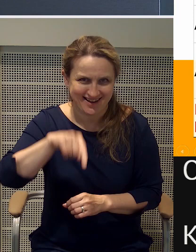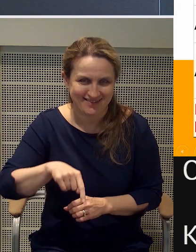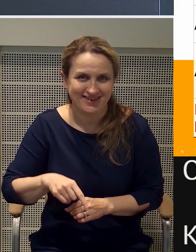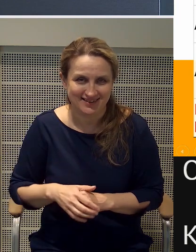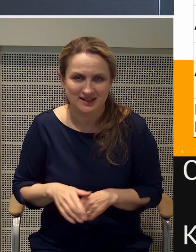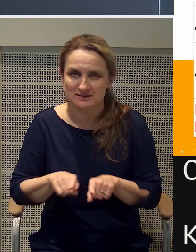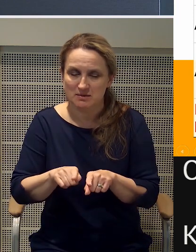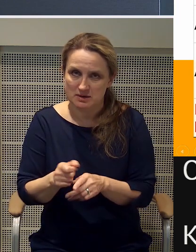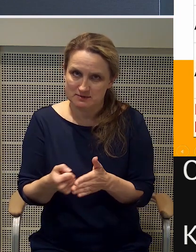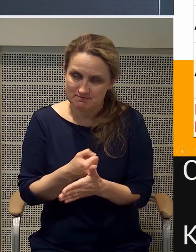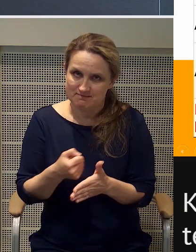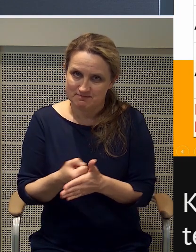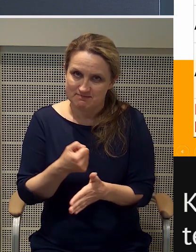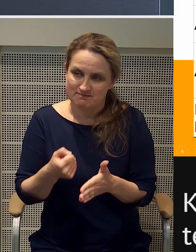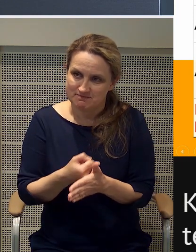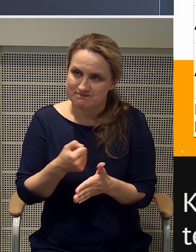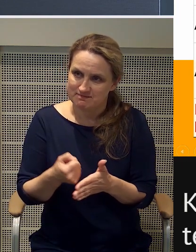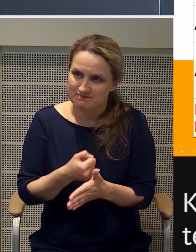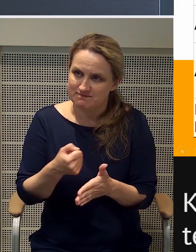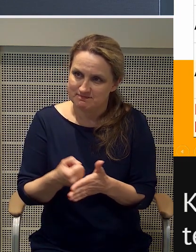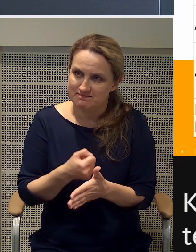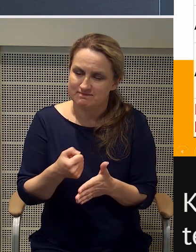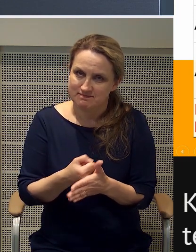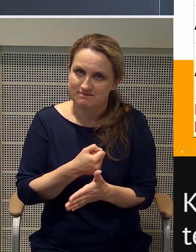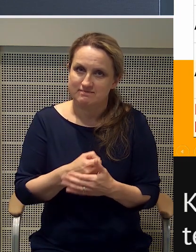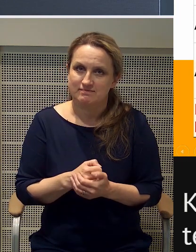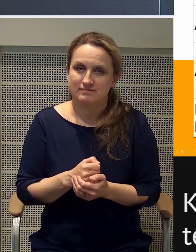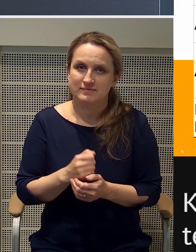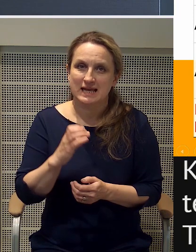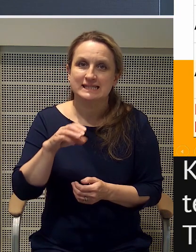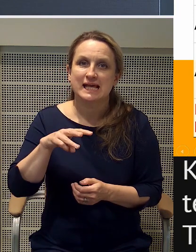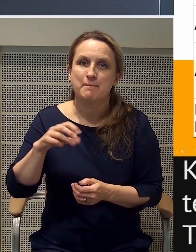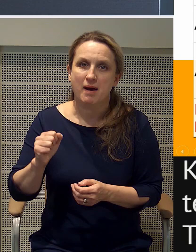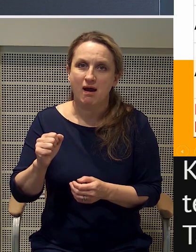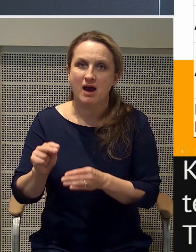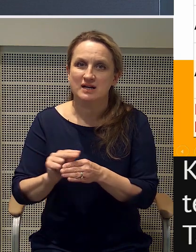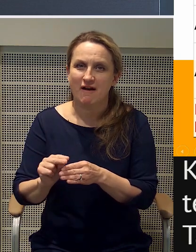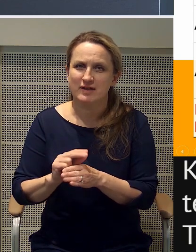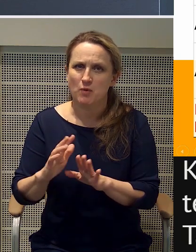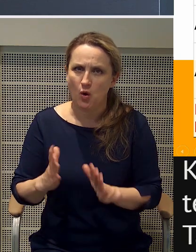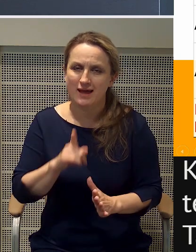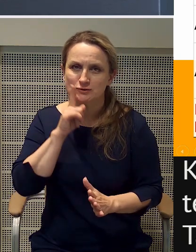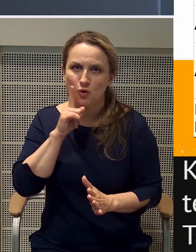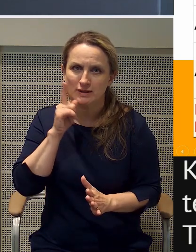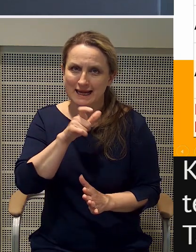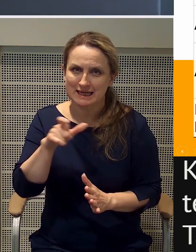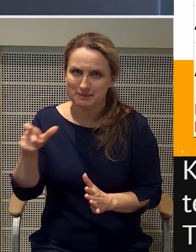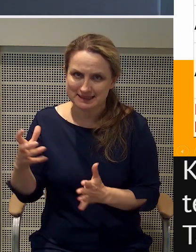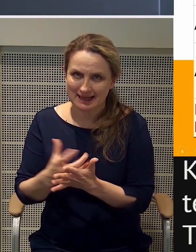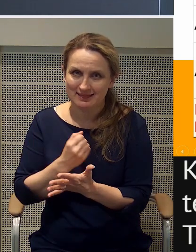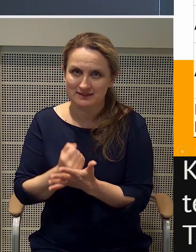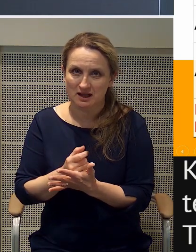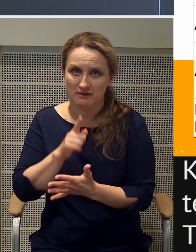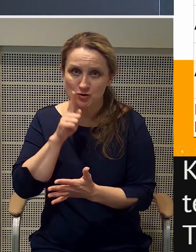type 2, this is the case of Endra. Everybody knows that case here in Estonia.